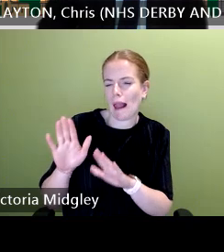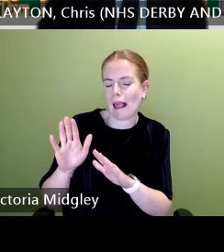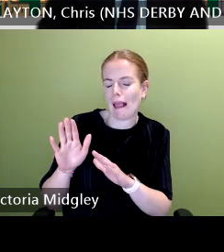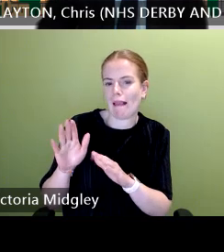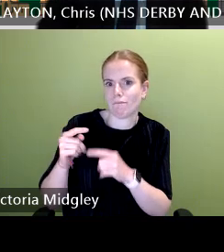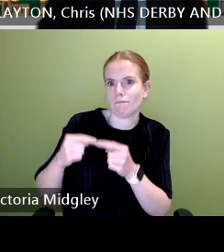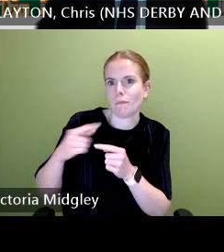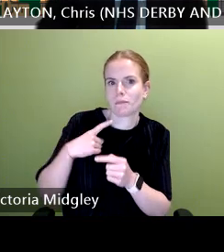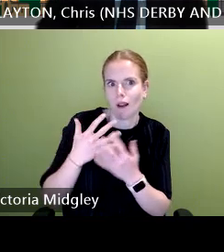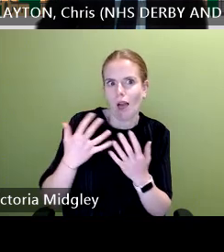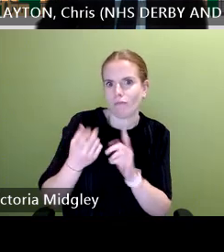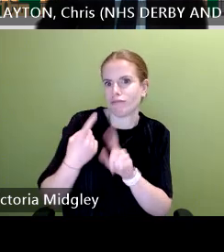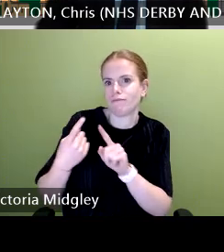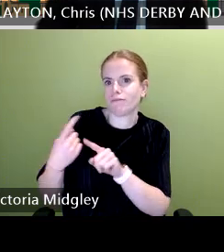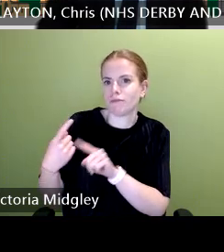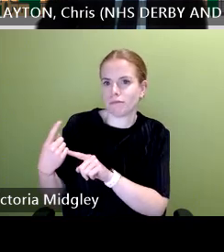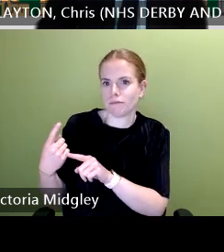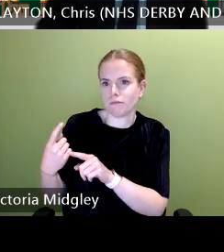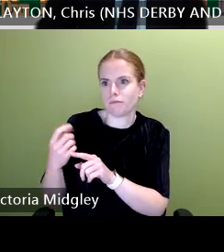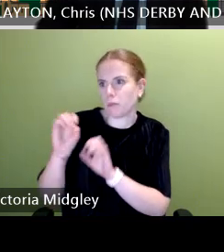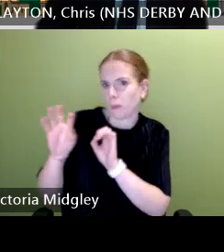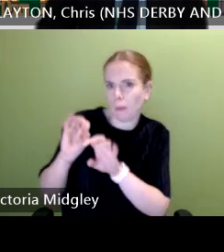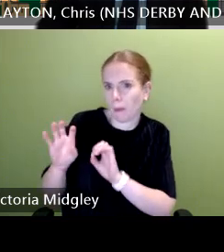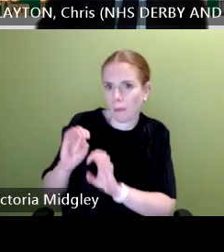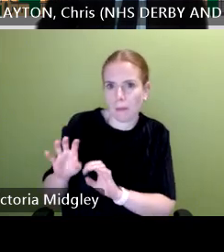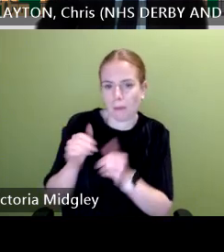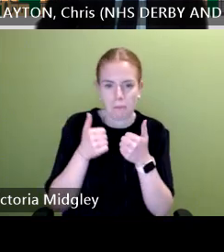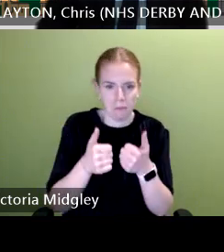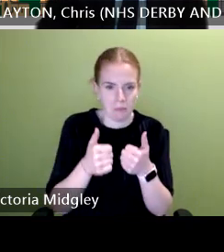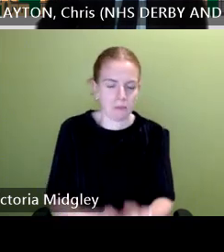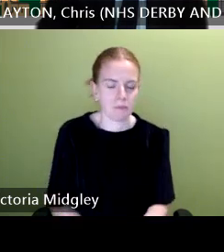still members typing away.